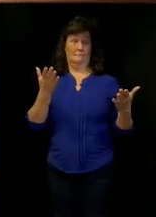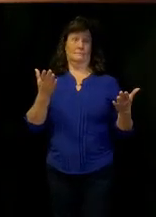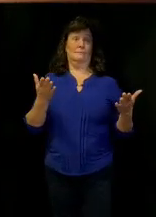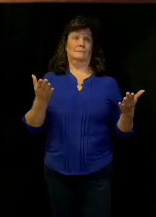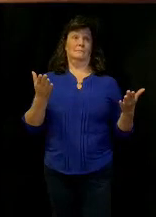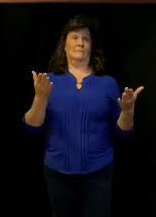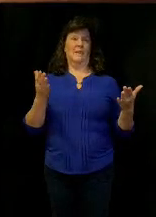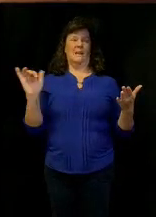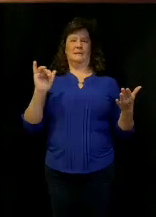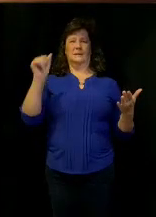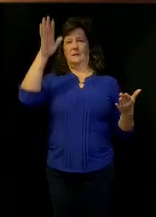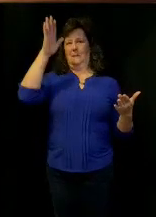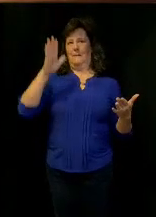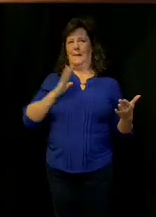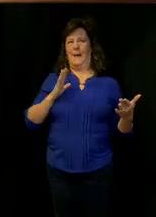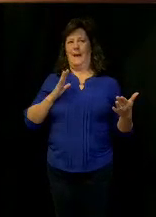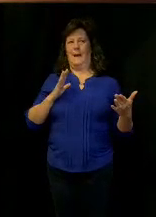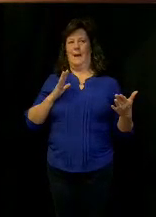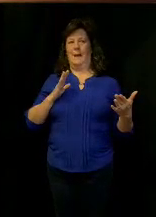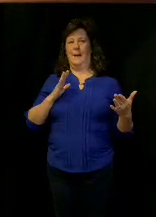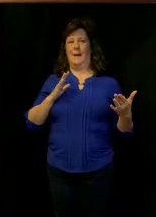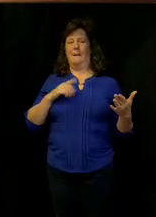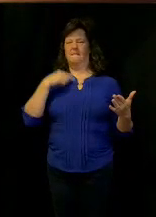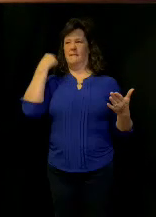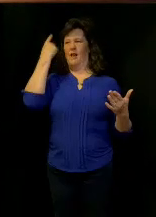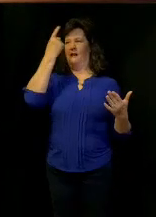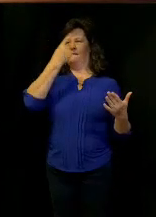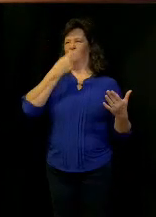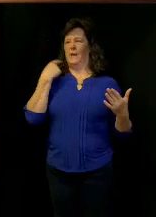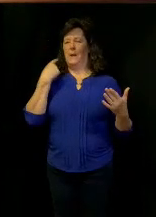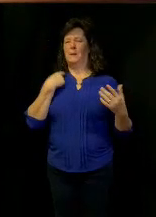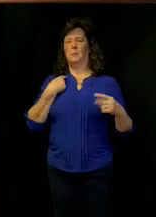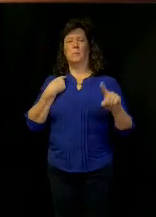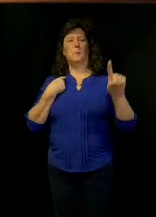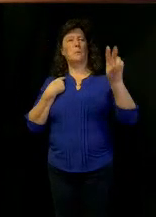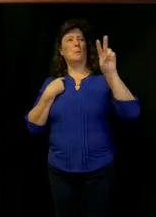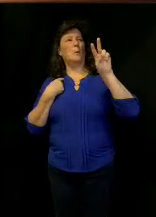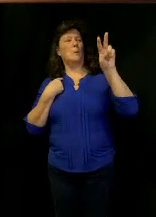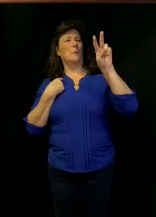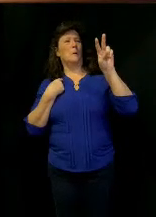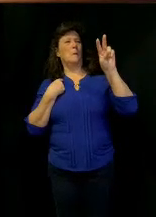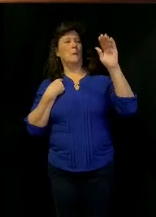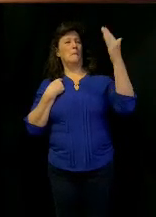He is like a man observing his natural face in a what?